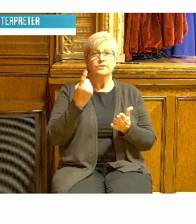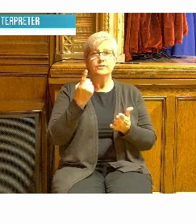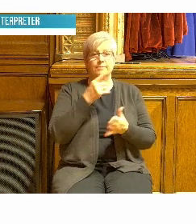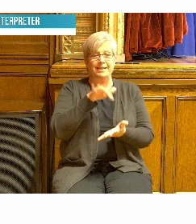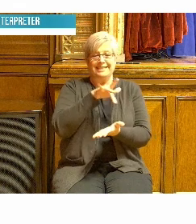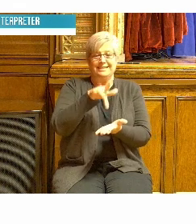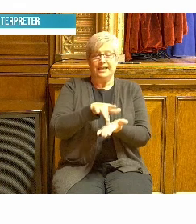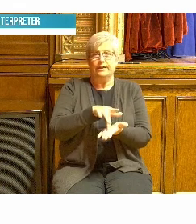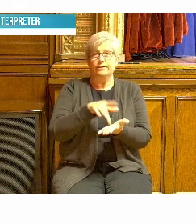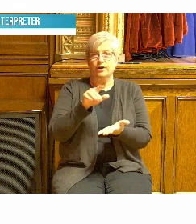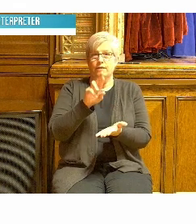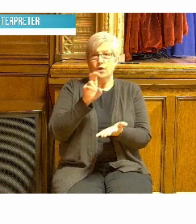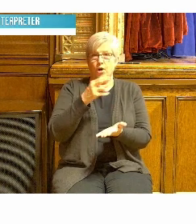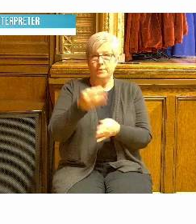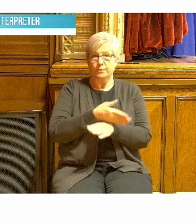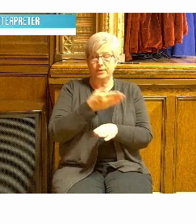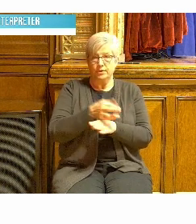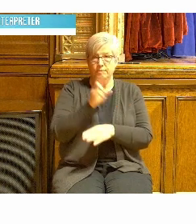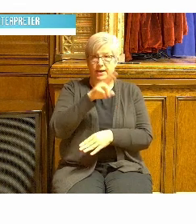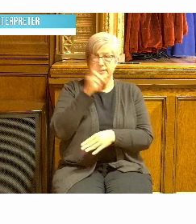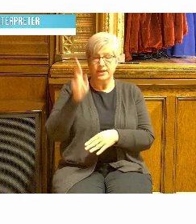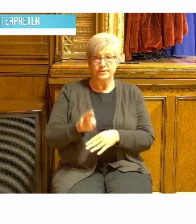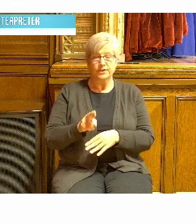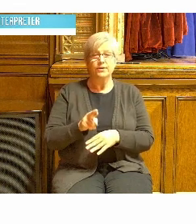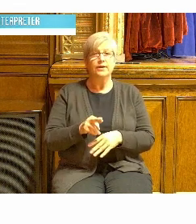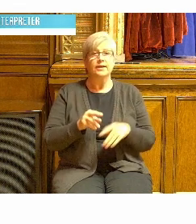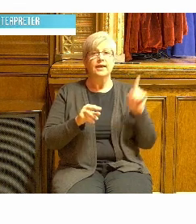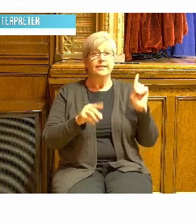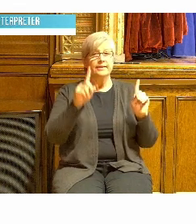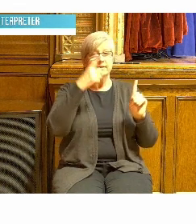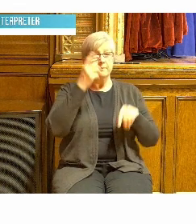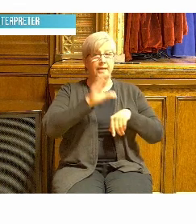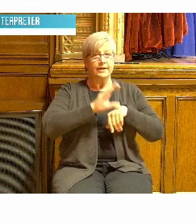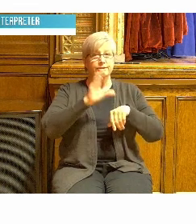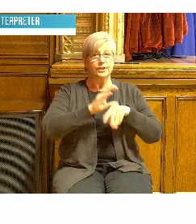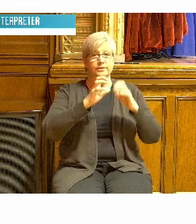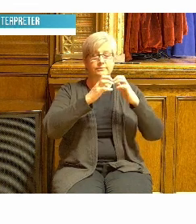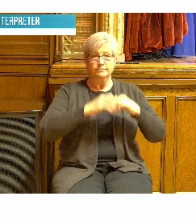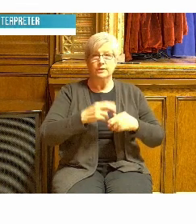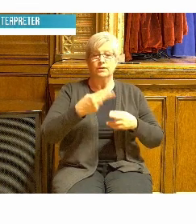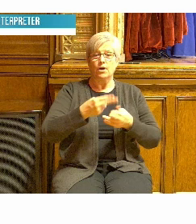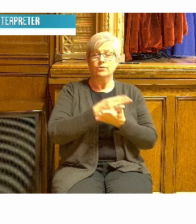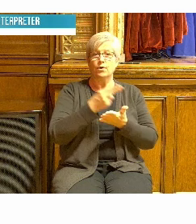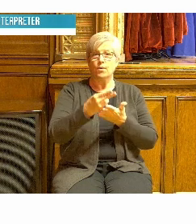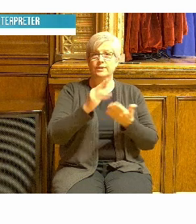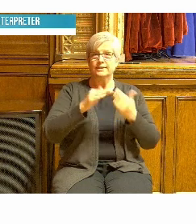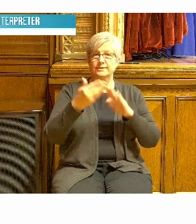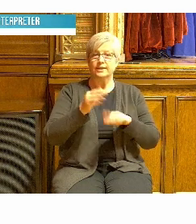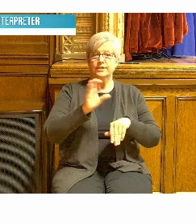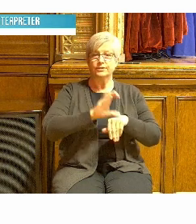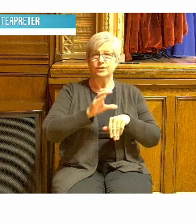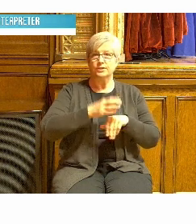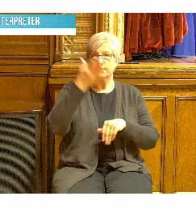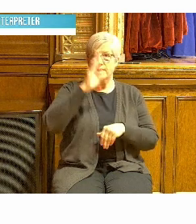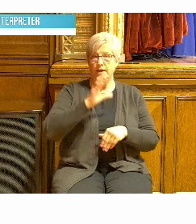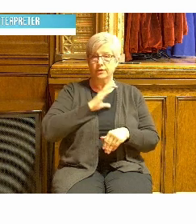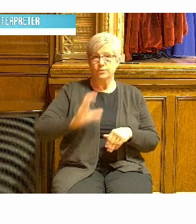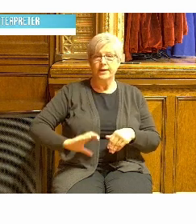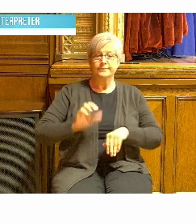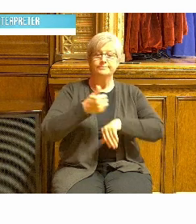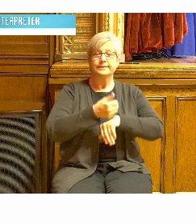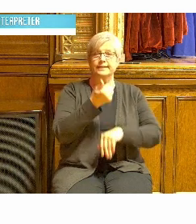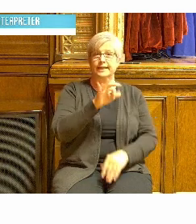urban renewal in Rochester. Among the buildings that were lost was this black church, the Holy City Church of God in Christ, which was founded in